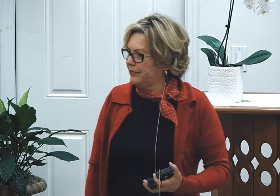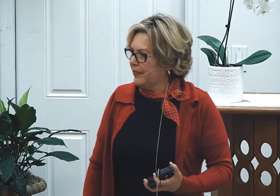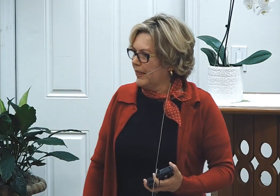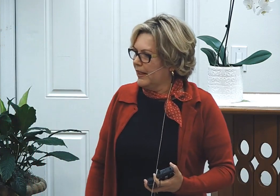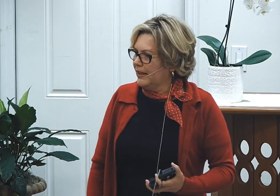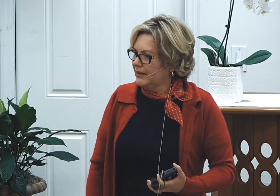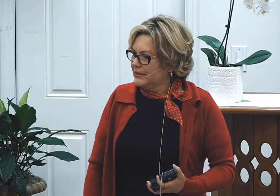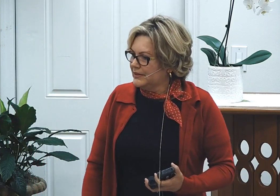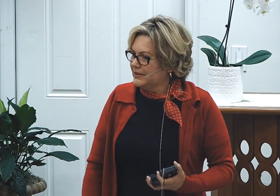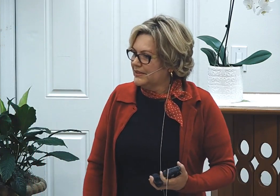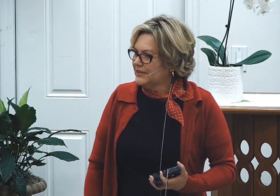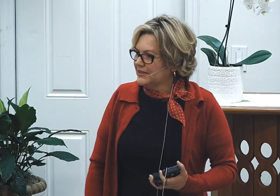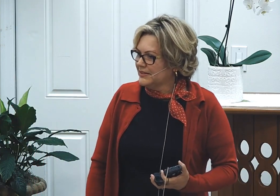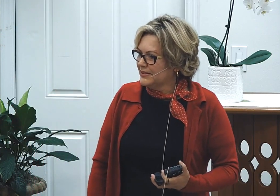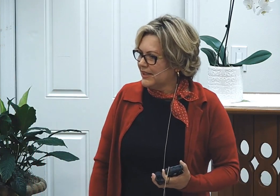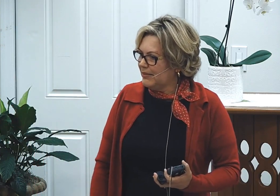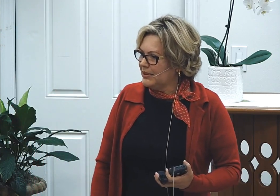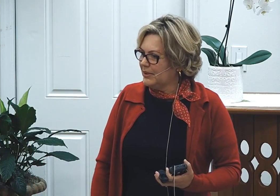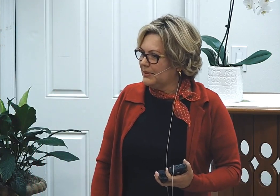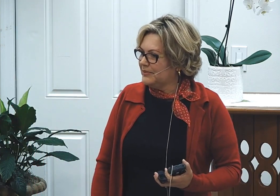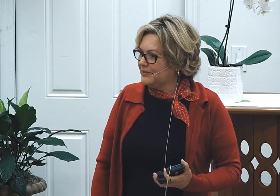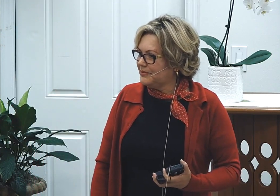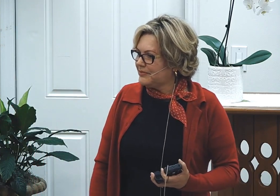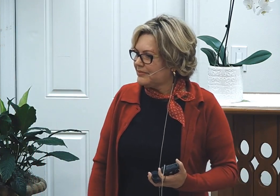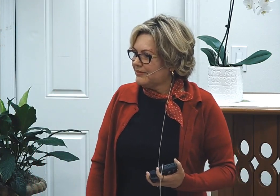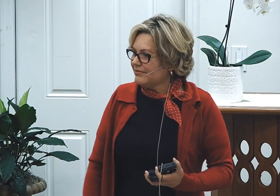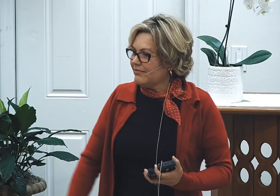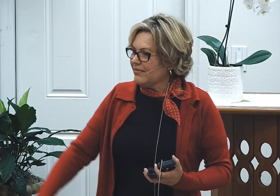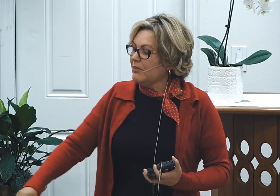Who knows what is the third trumpet?